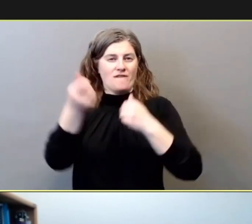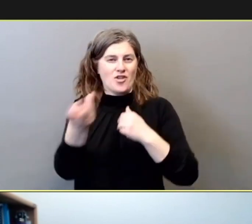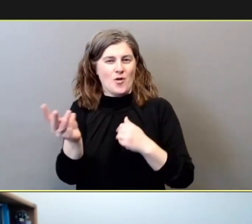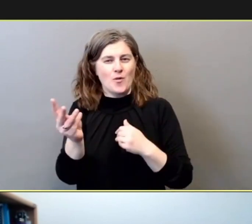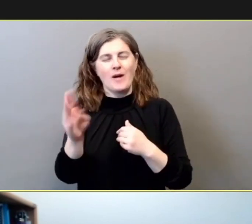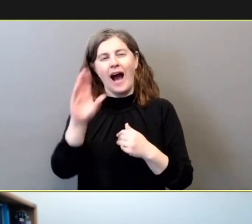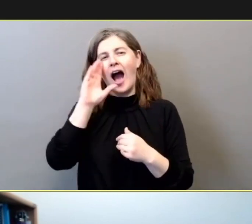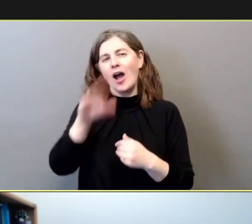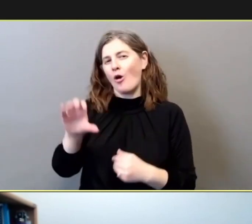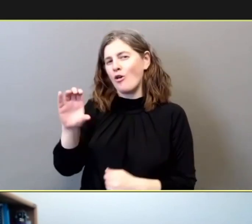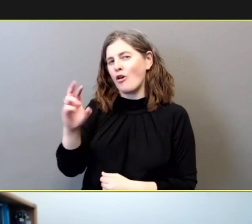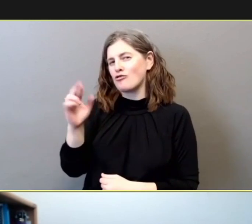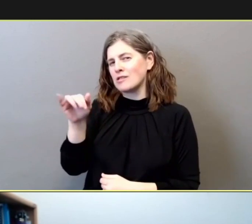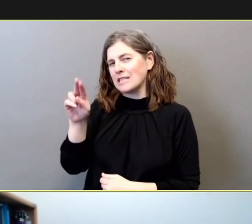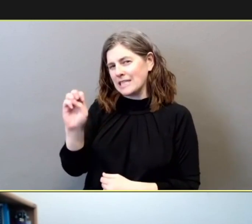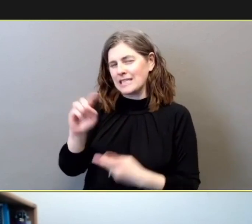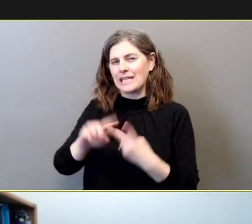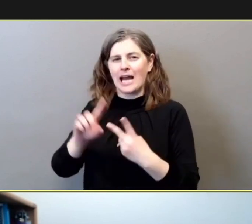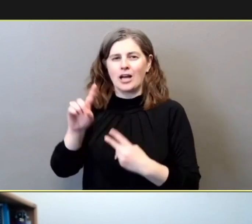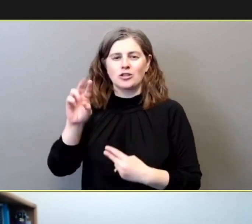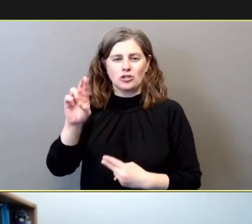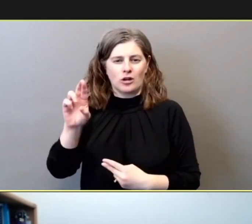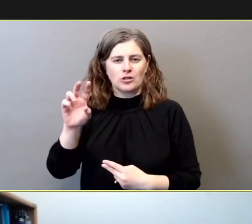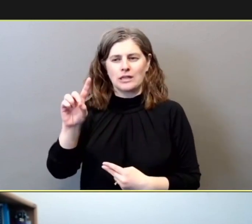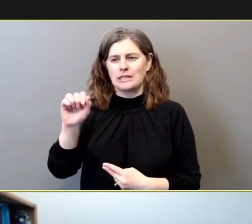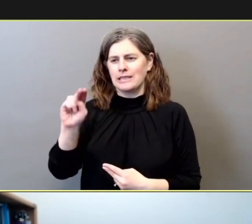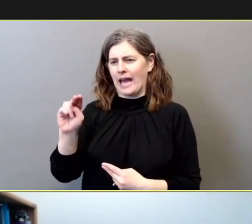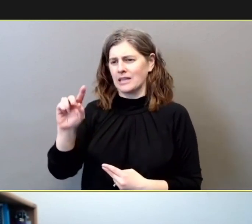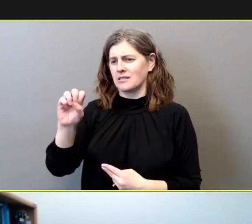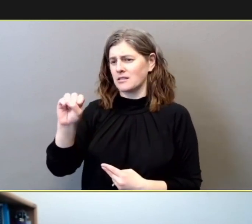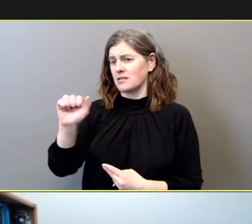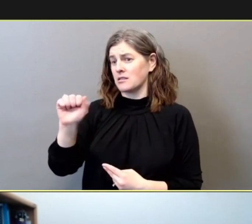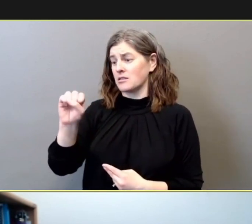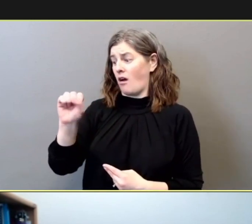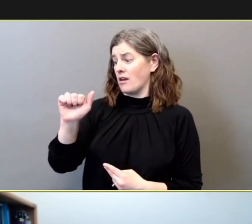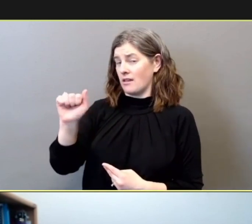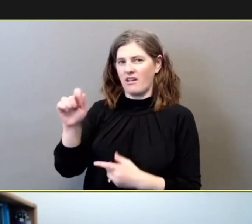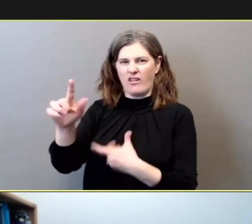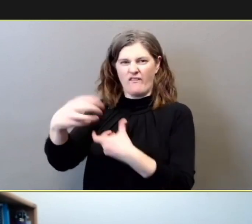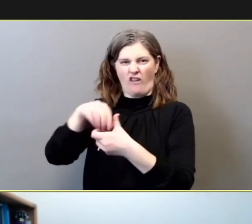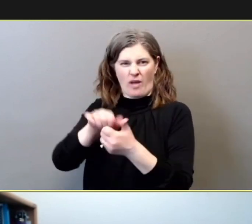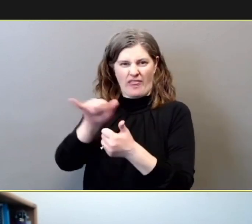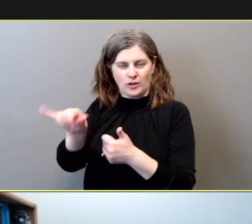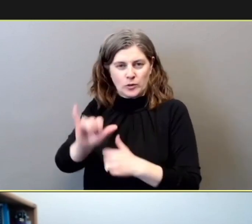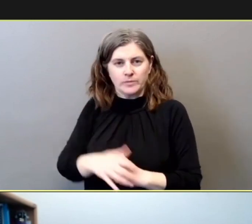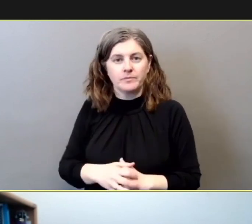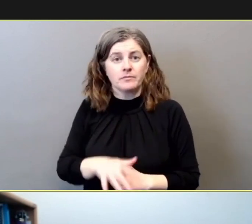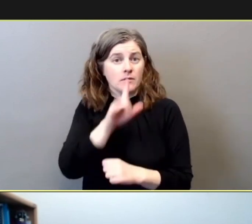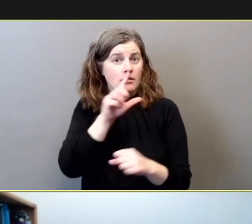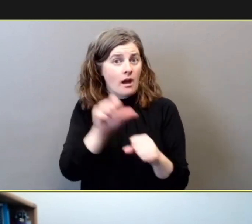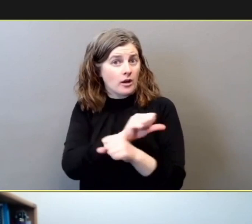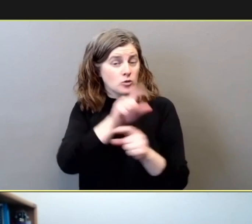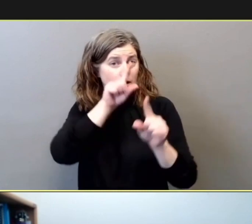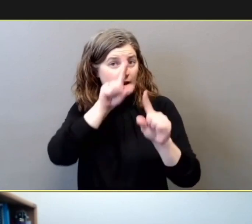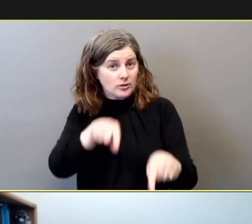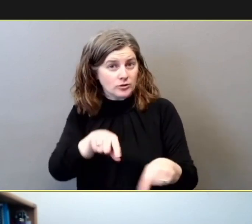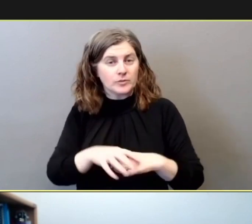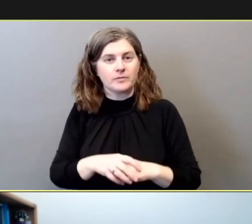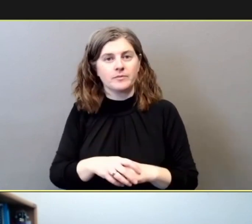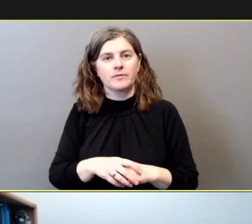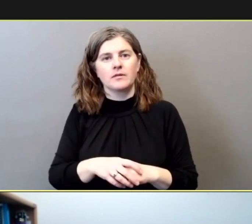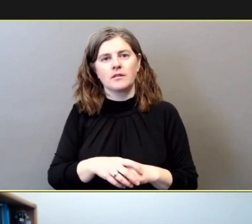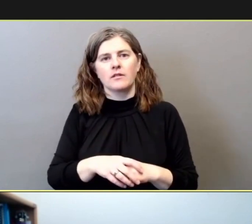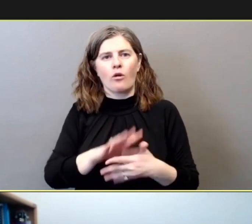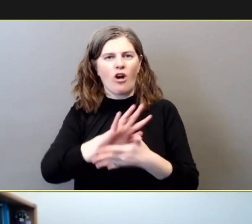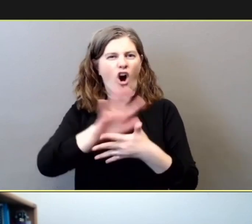Christine and Dr. Dan Sossin have been very involved in this, and so the actual answer to every bit